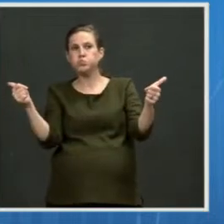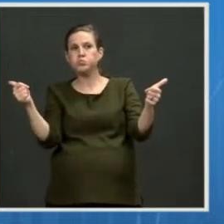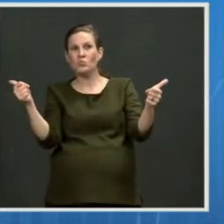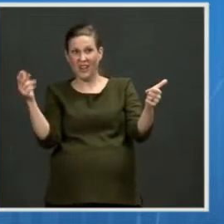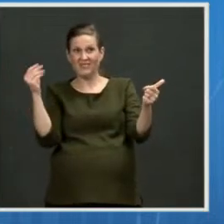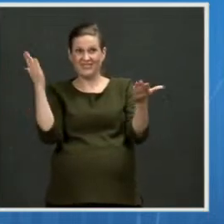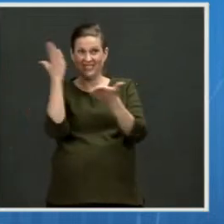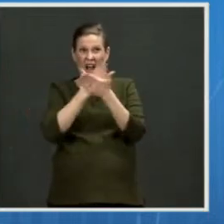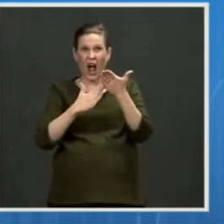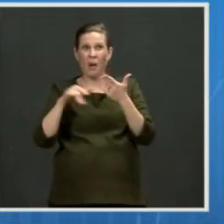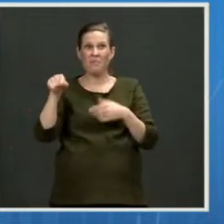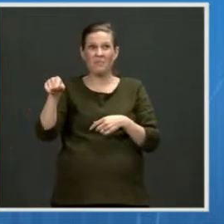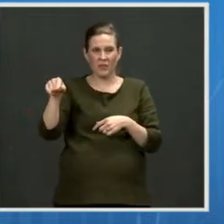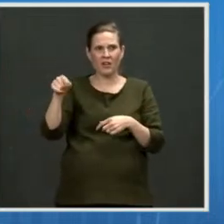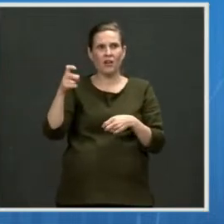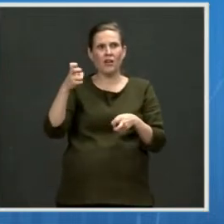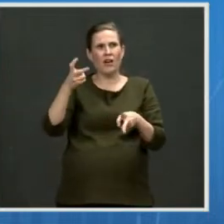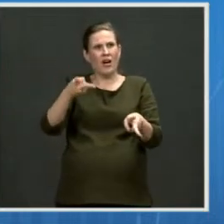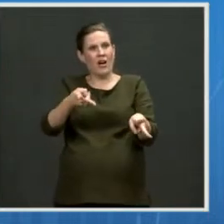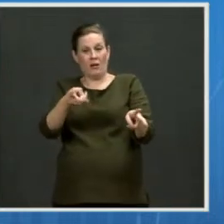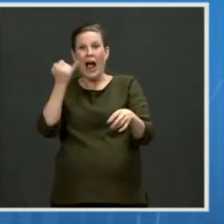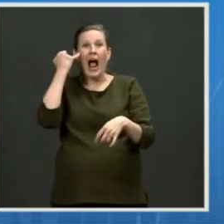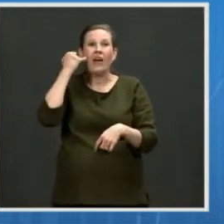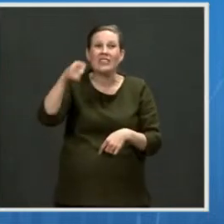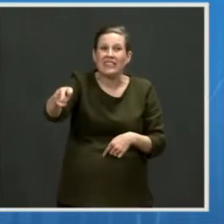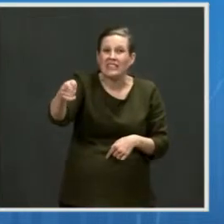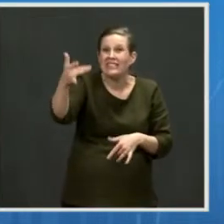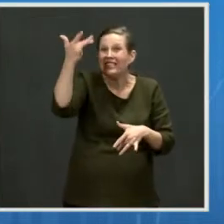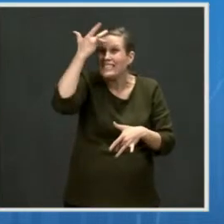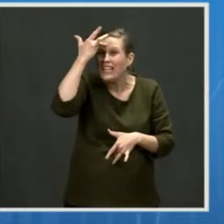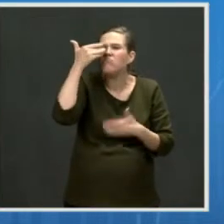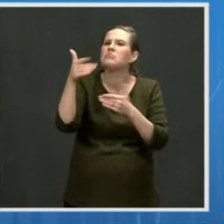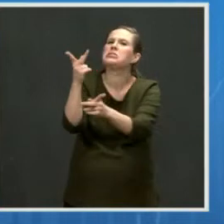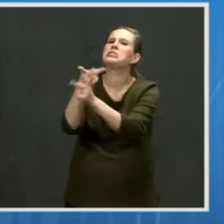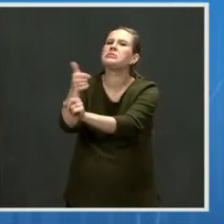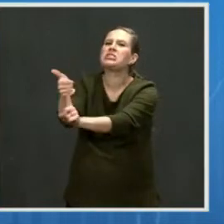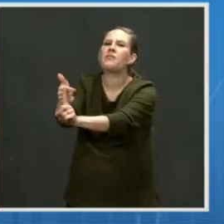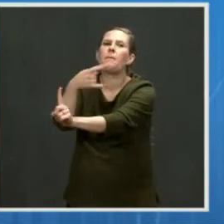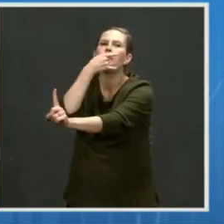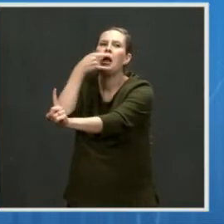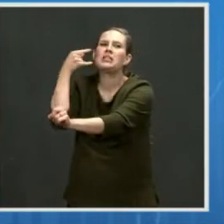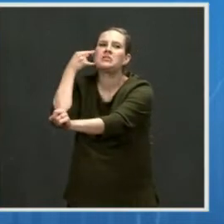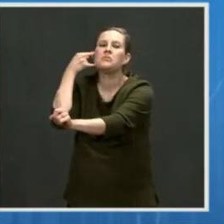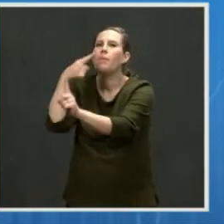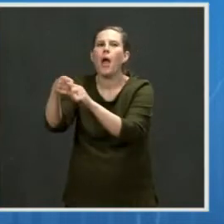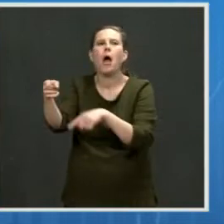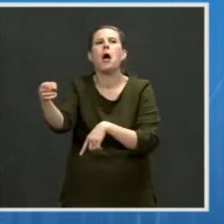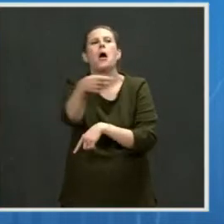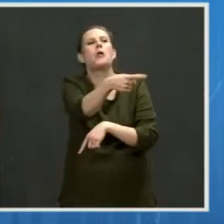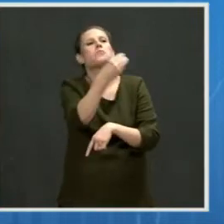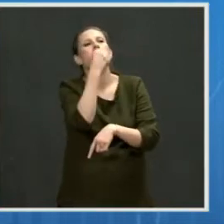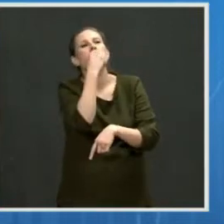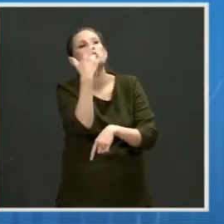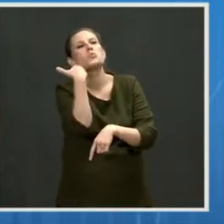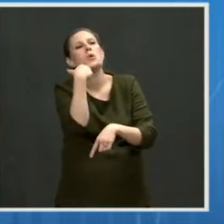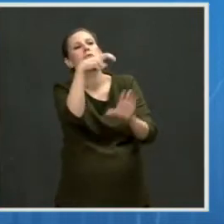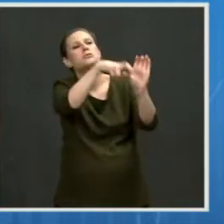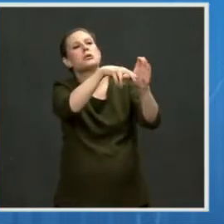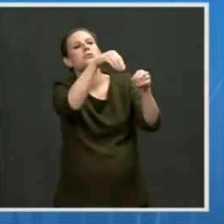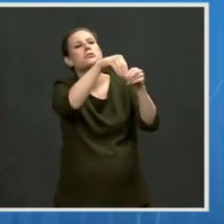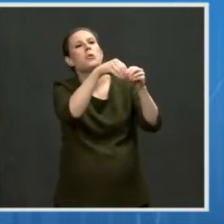been loosening of other restrictions like indoor dining and gatherings. So my question is, what are you telling states about which restrictions they should be